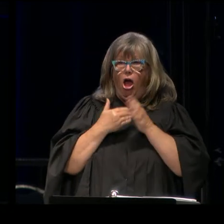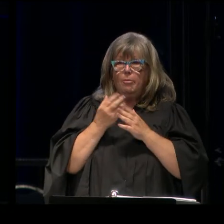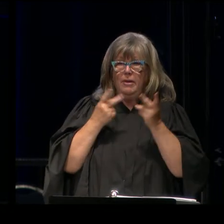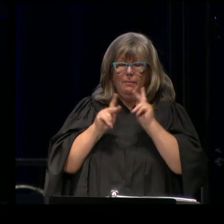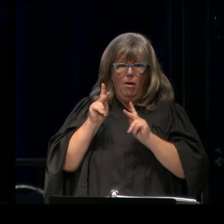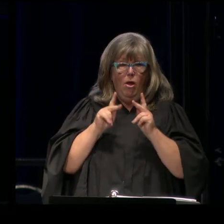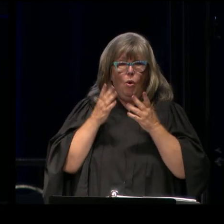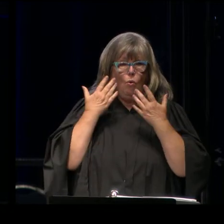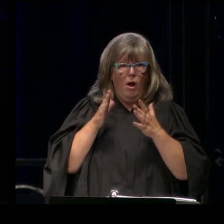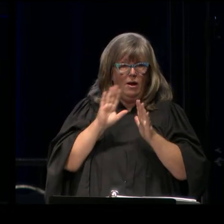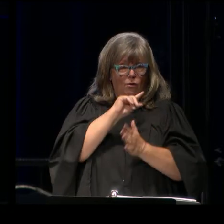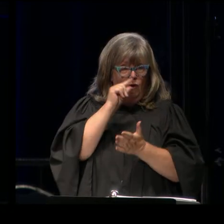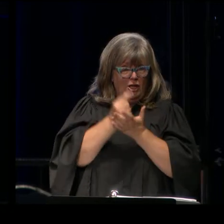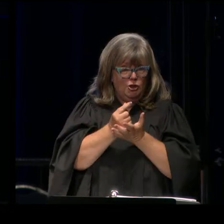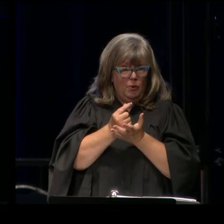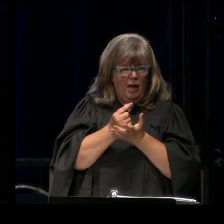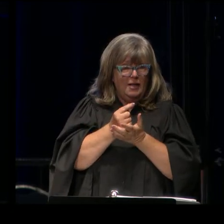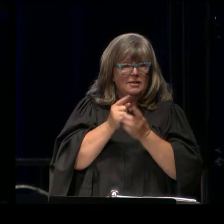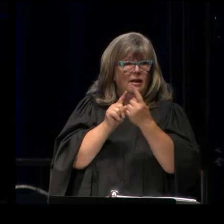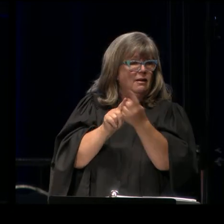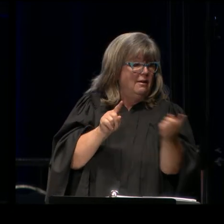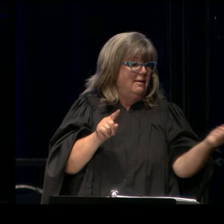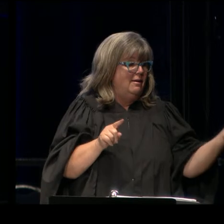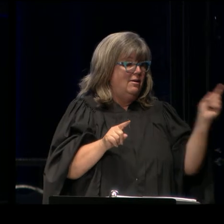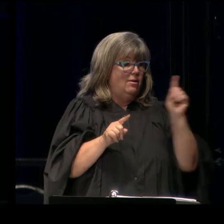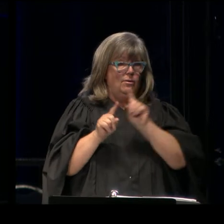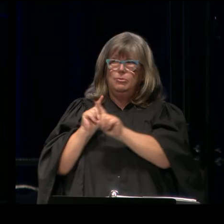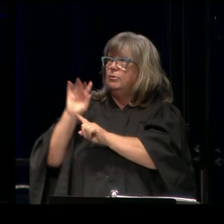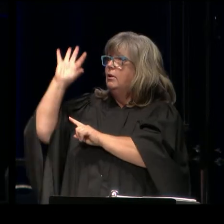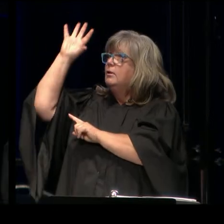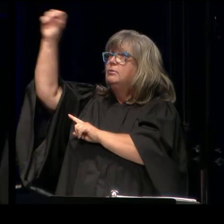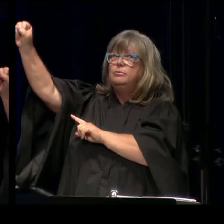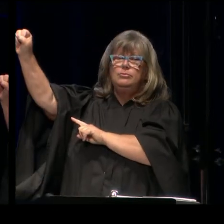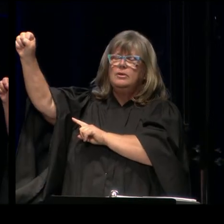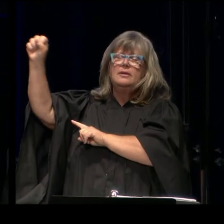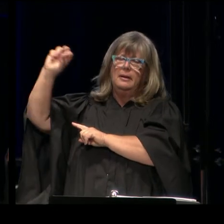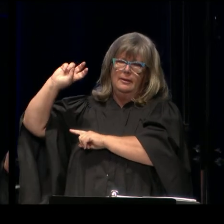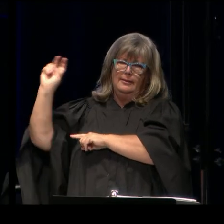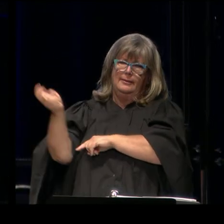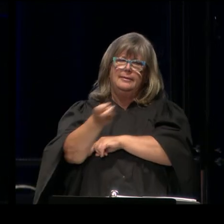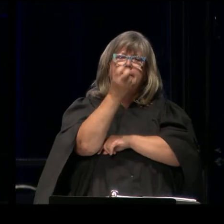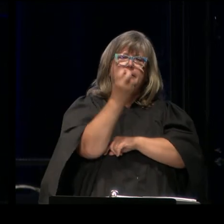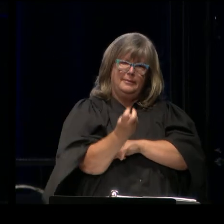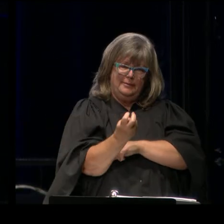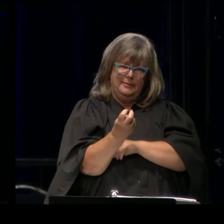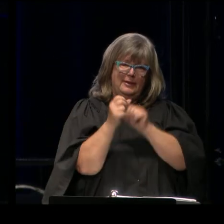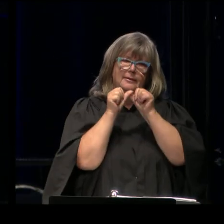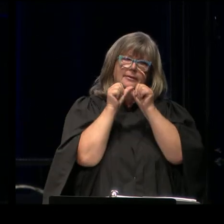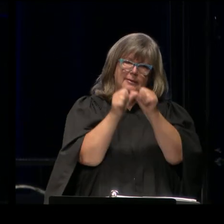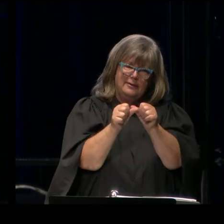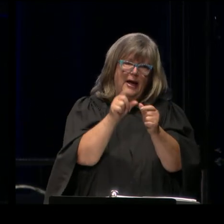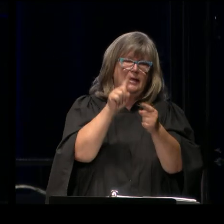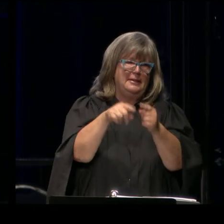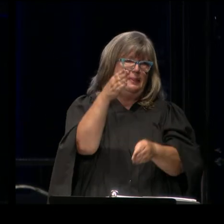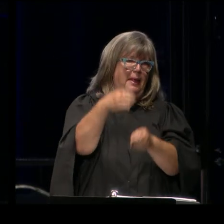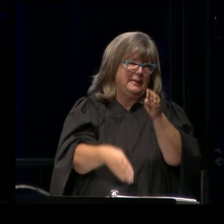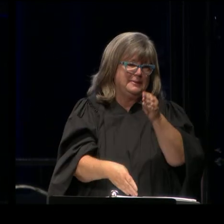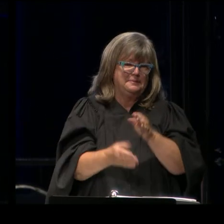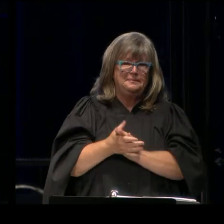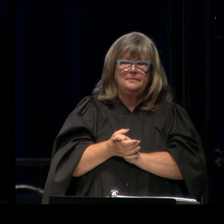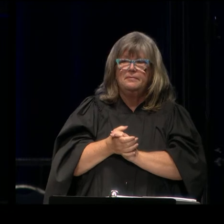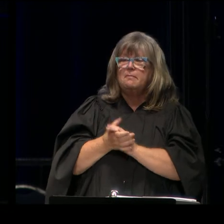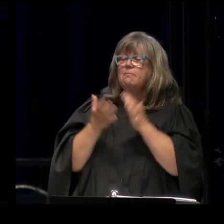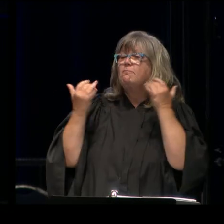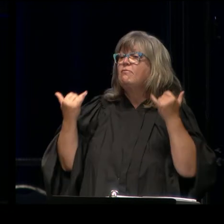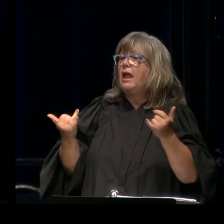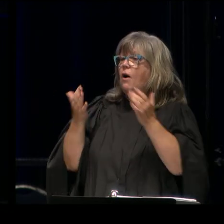are celebrated equally, we ask that everyone please remain for the duration of the ceremony. I now